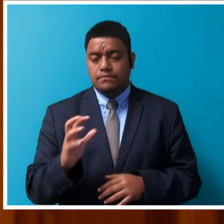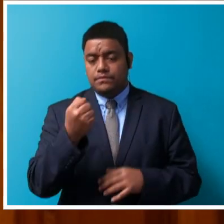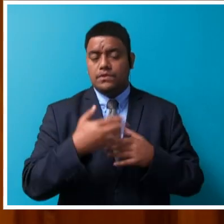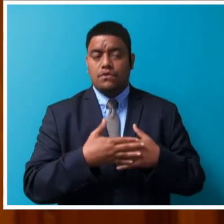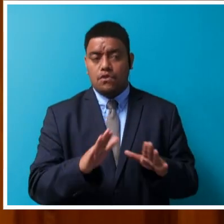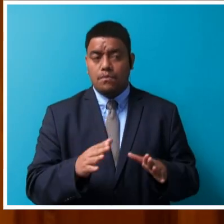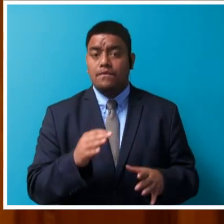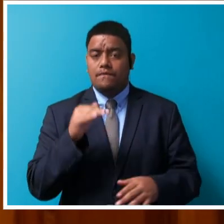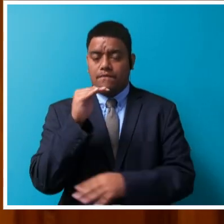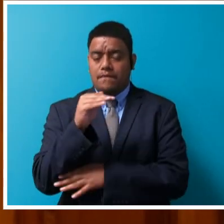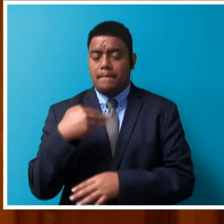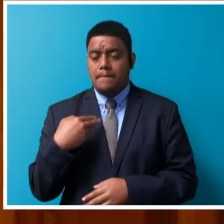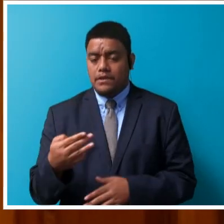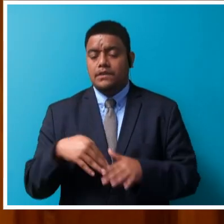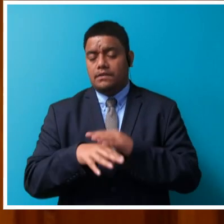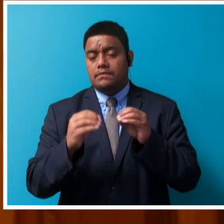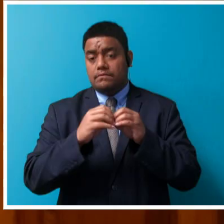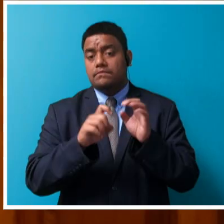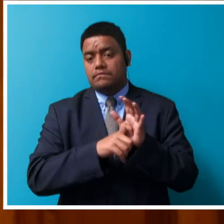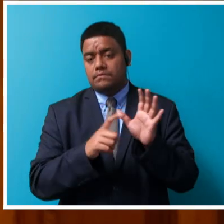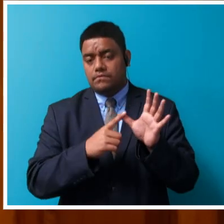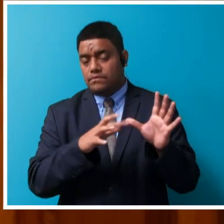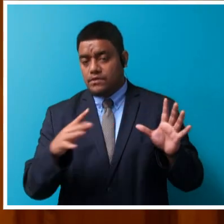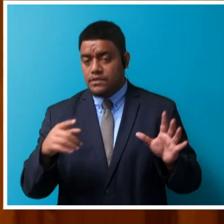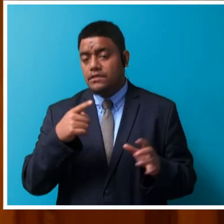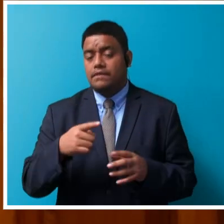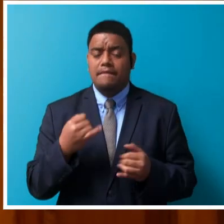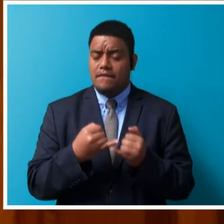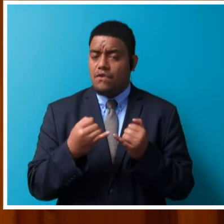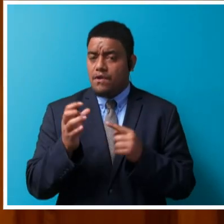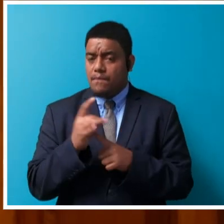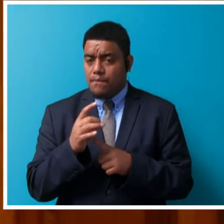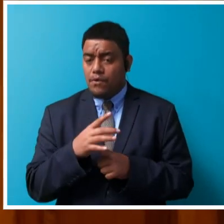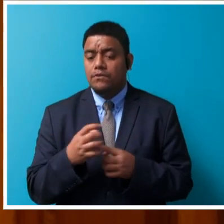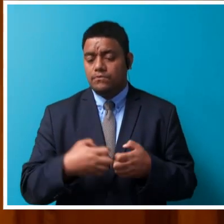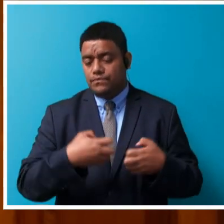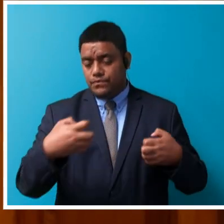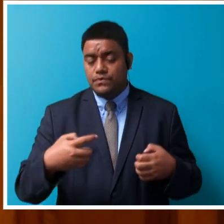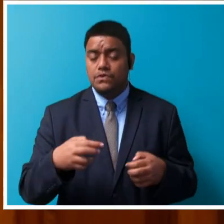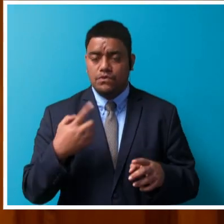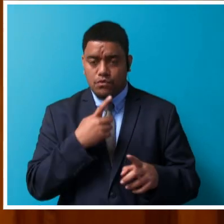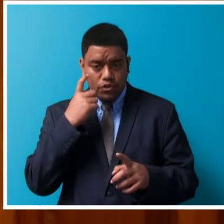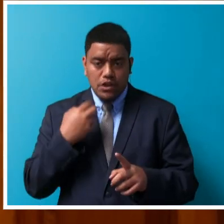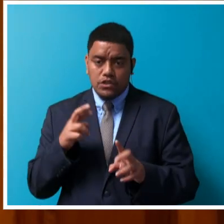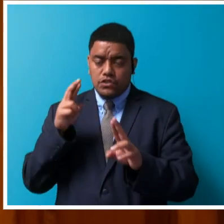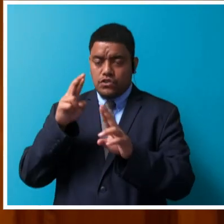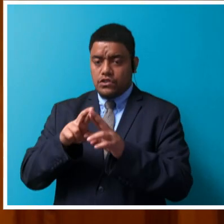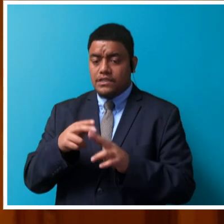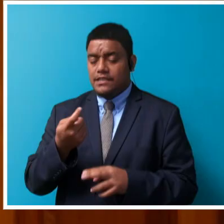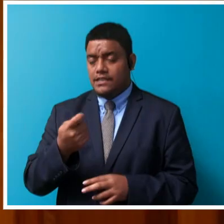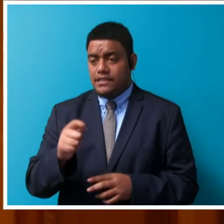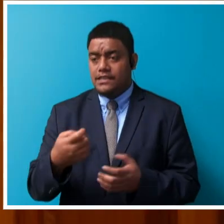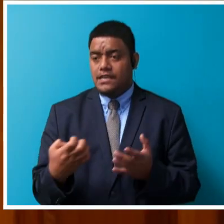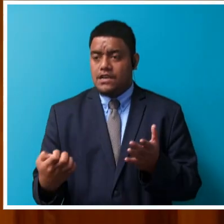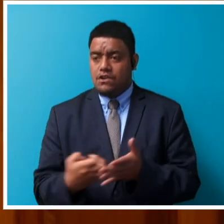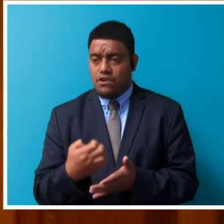our foreign mission in Brussels. These 2 missions are vital for expanding our strategic reach, reinforcing key